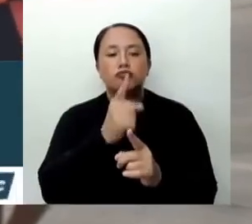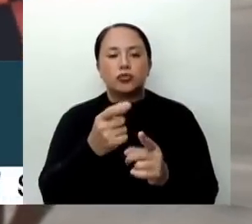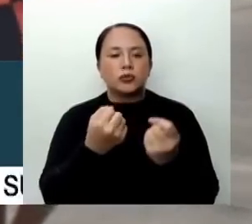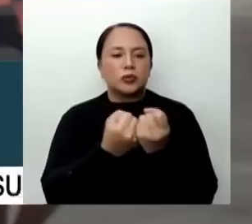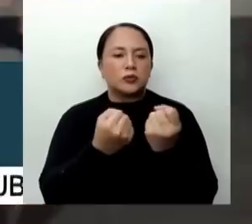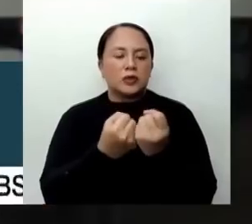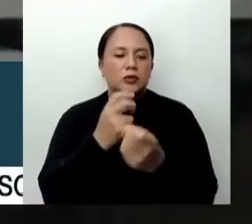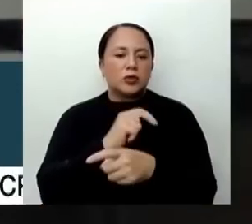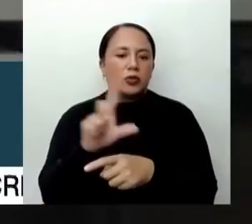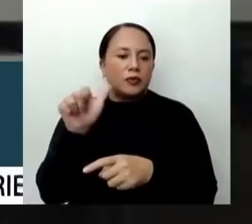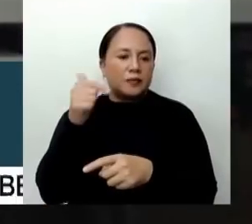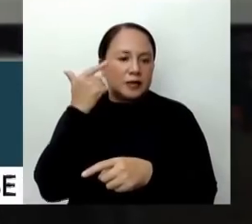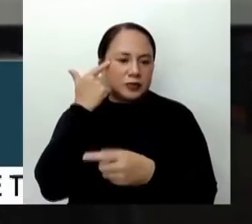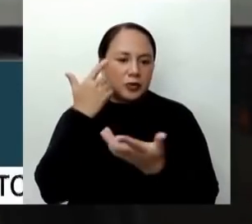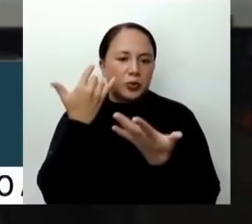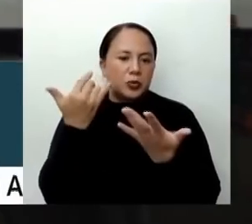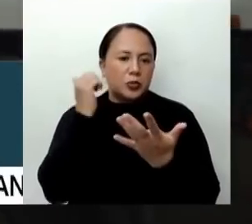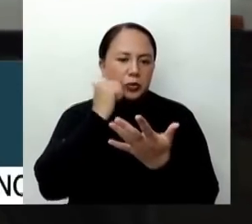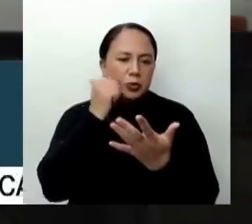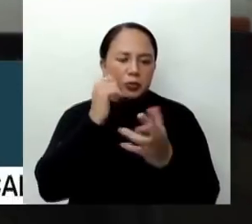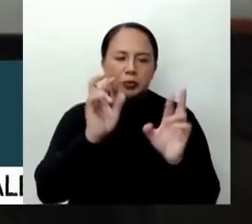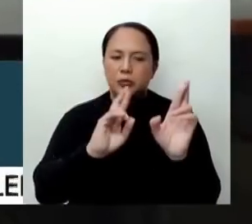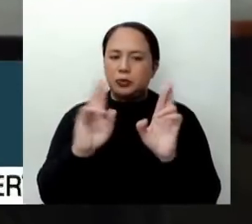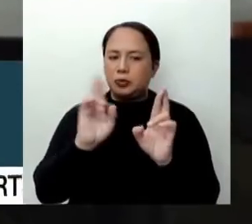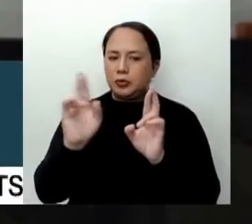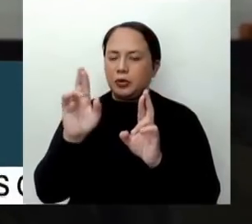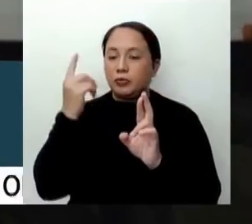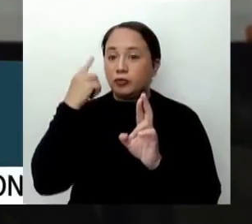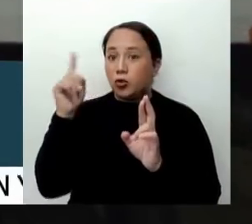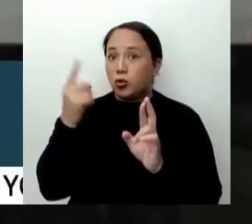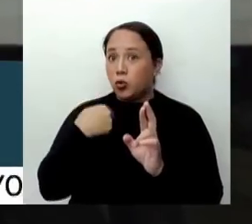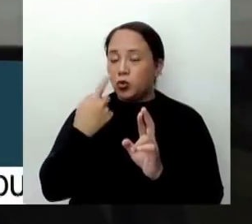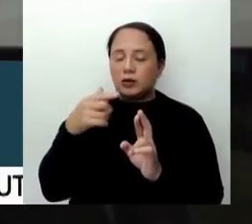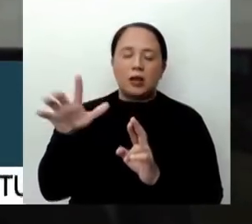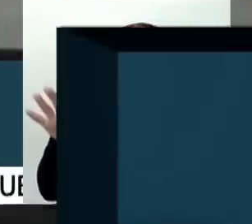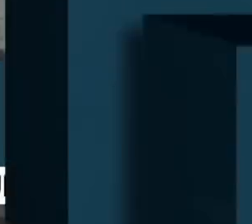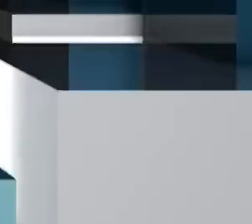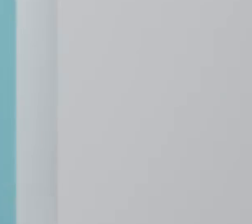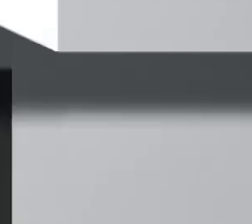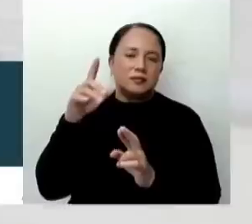of national government will always be ready for local government units.